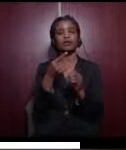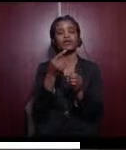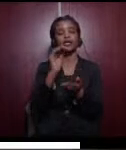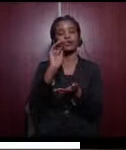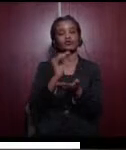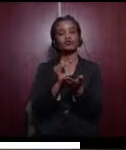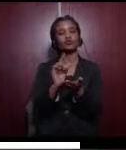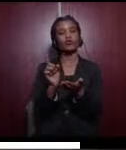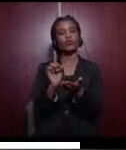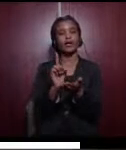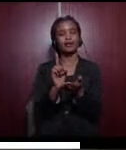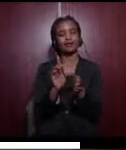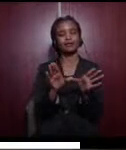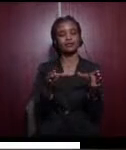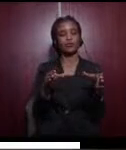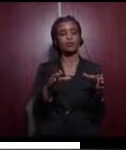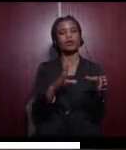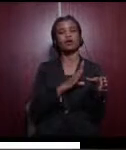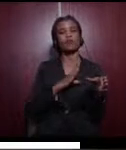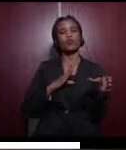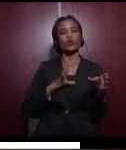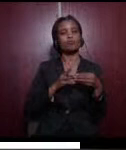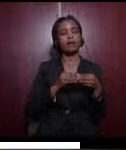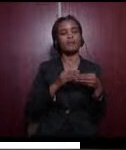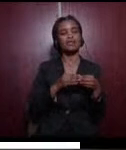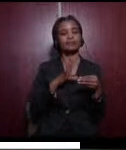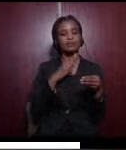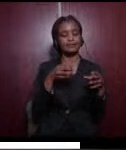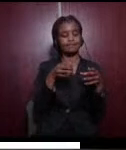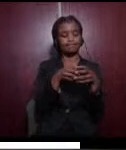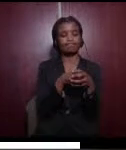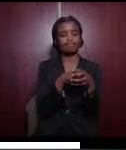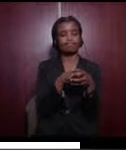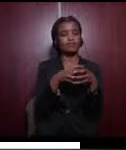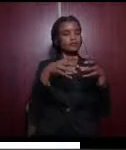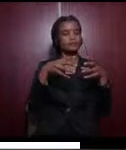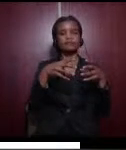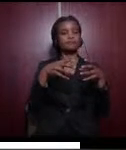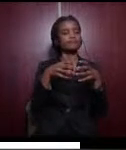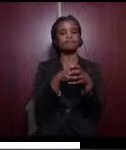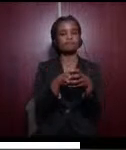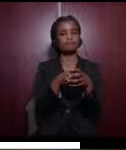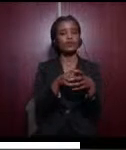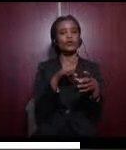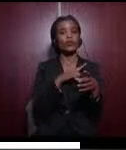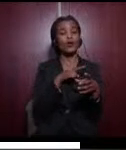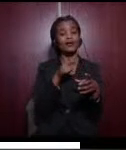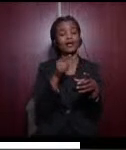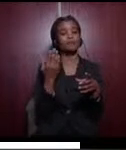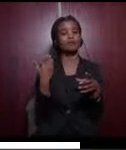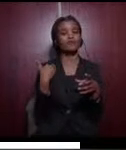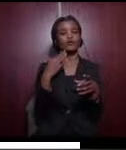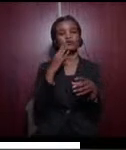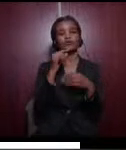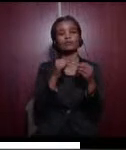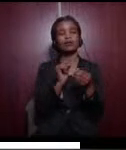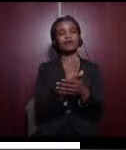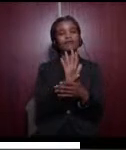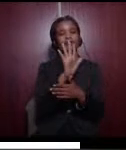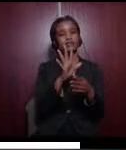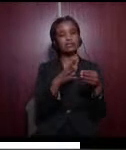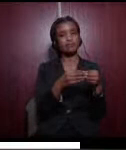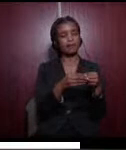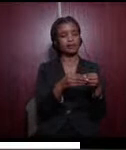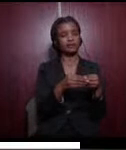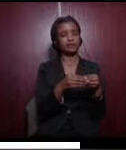board members because currently, in the original provision, it talks to having 15 members of the board, of